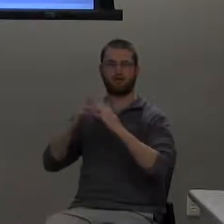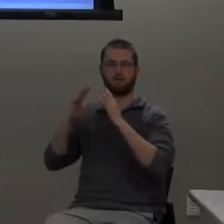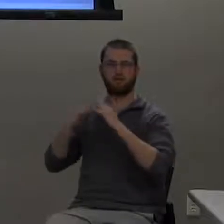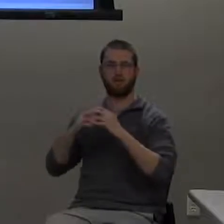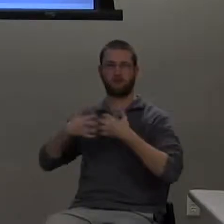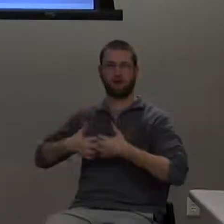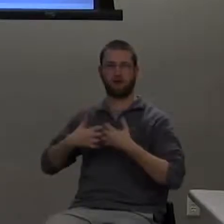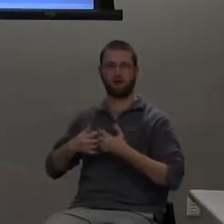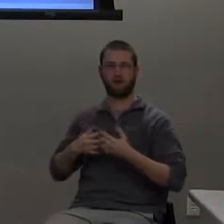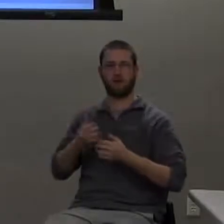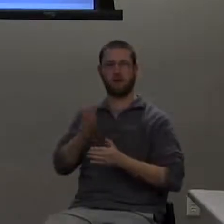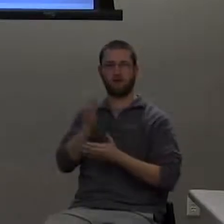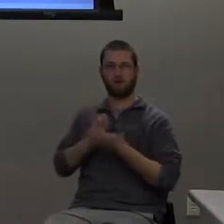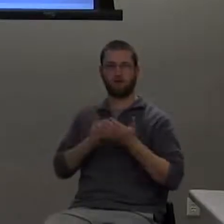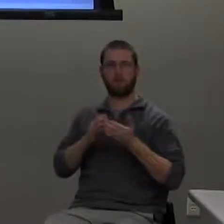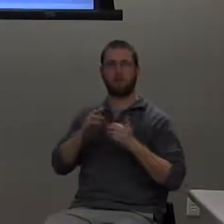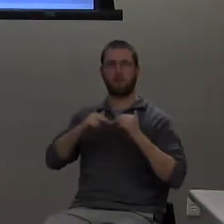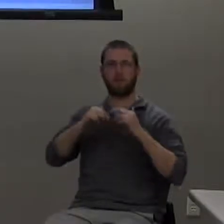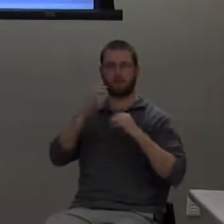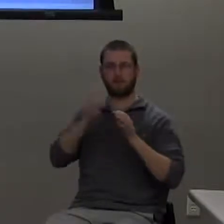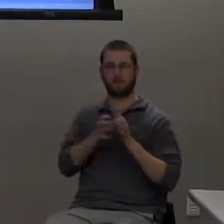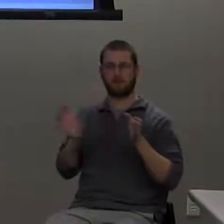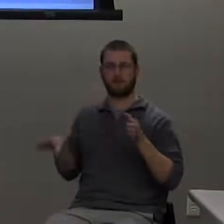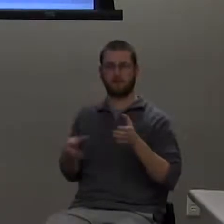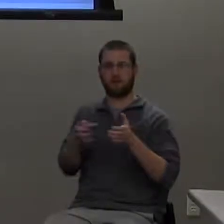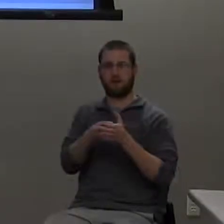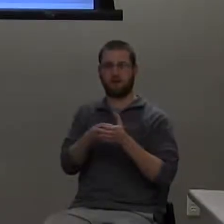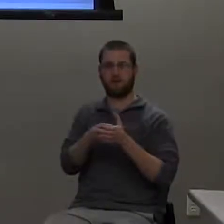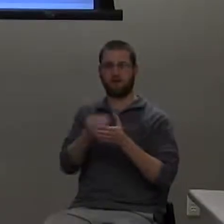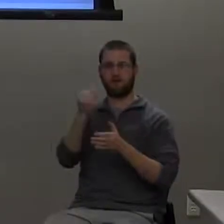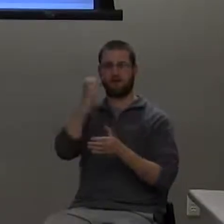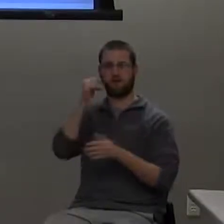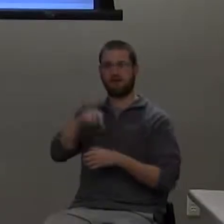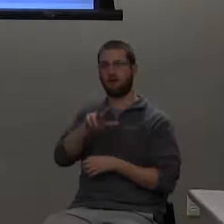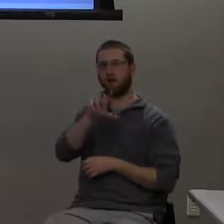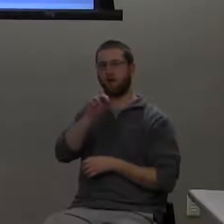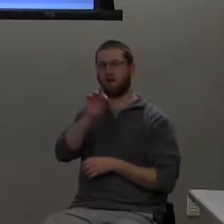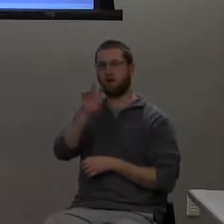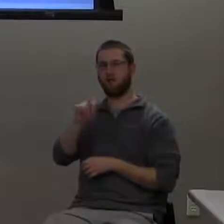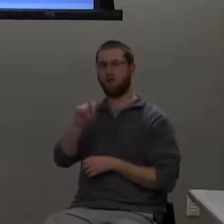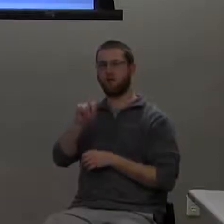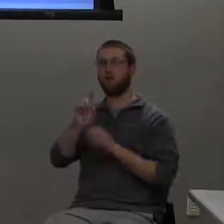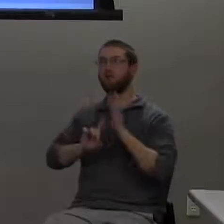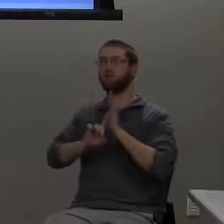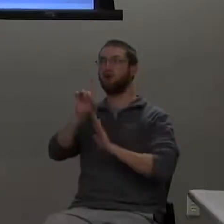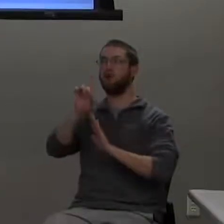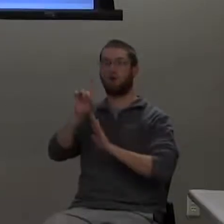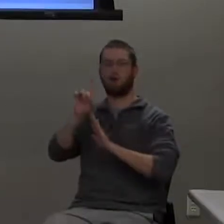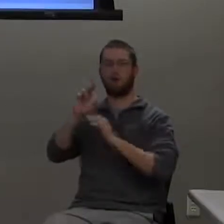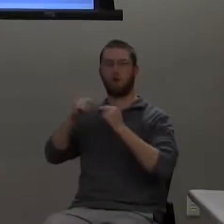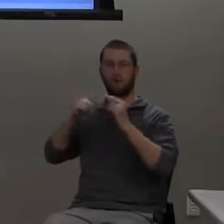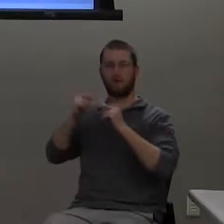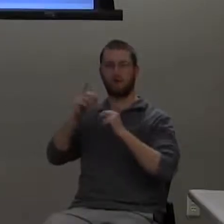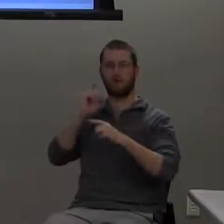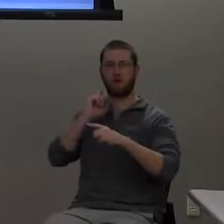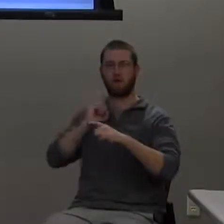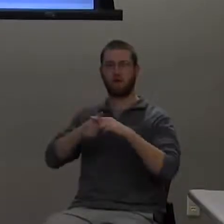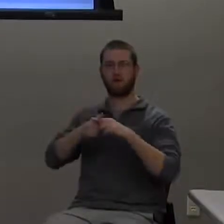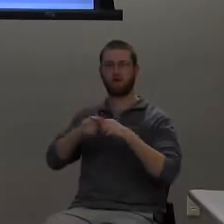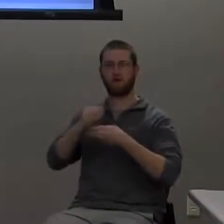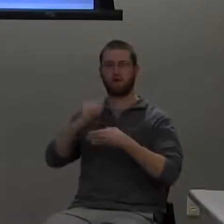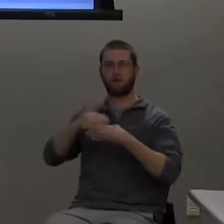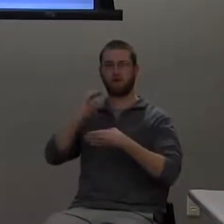some expansion of existing buildings, but if I need a 30-foot ceiling height, 50-foot span, roll-up